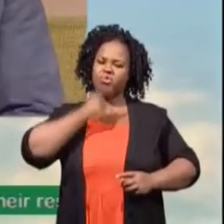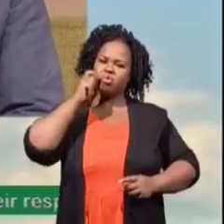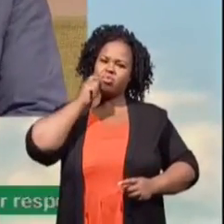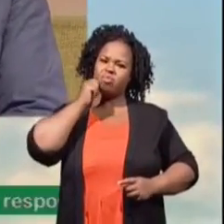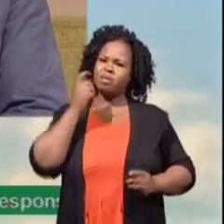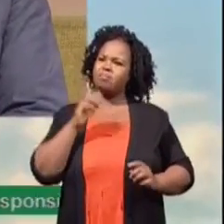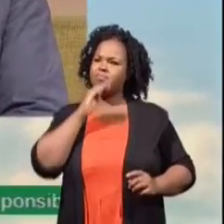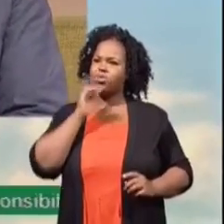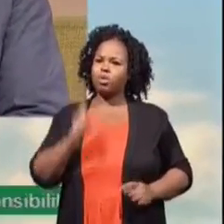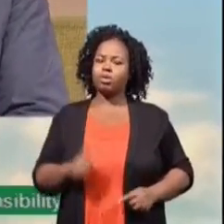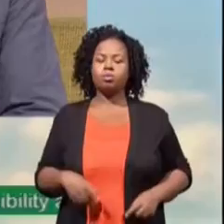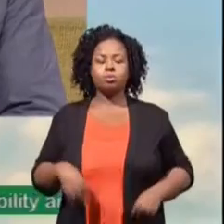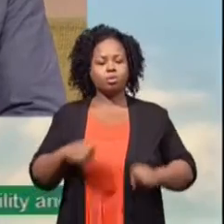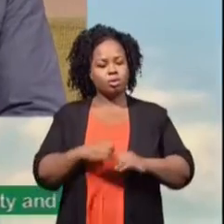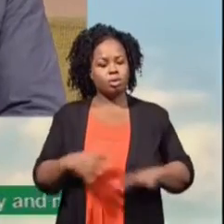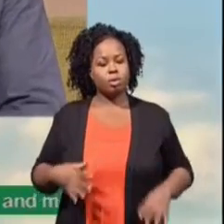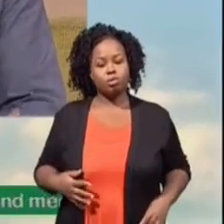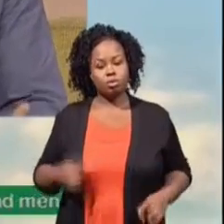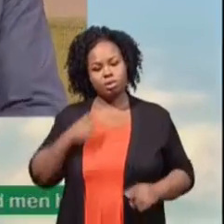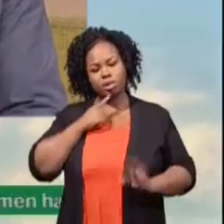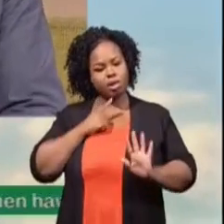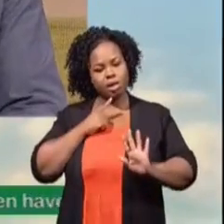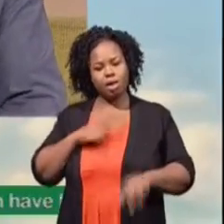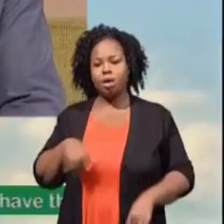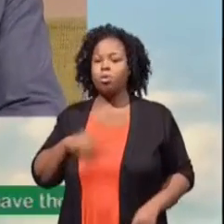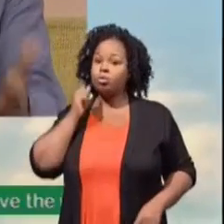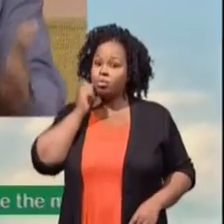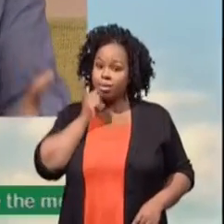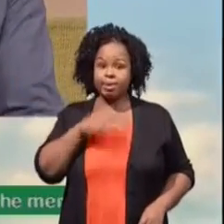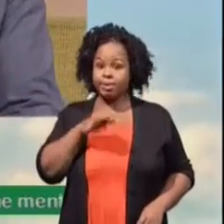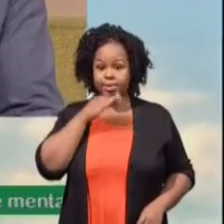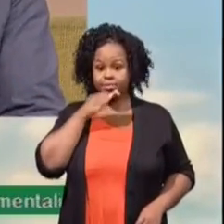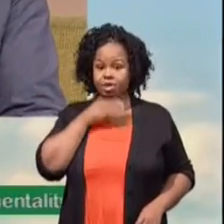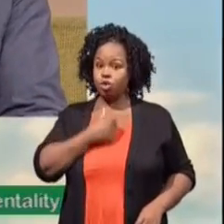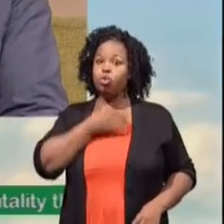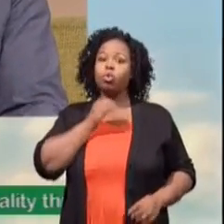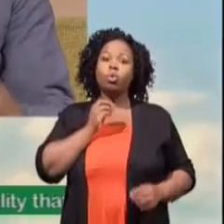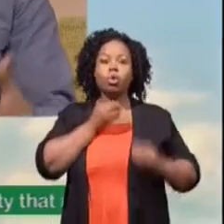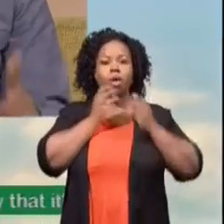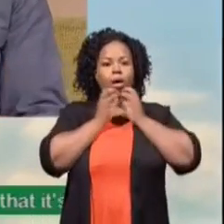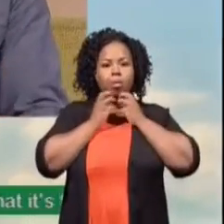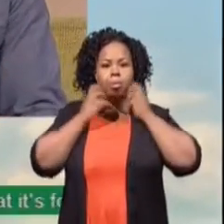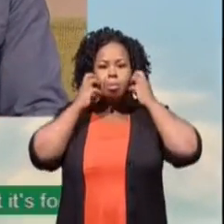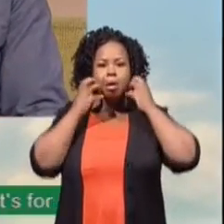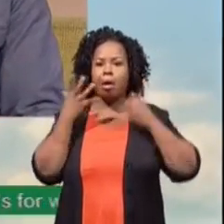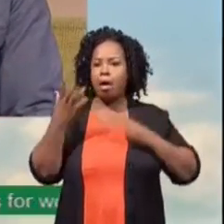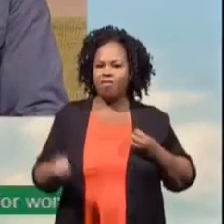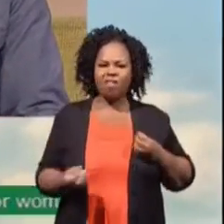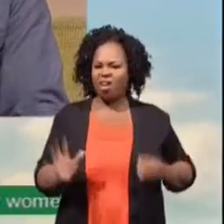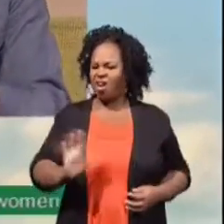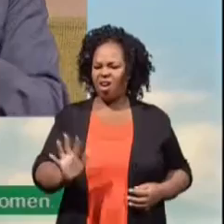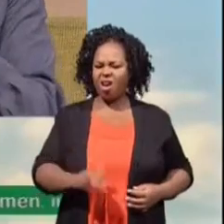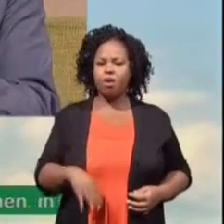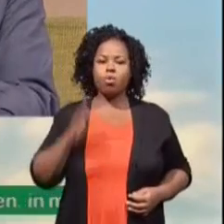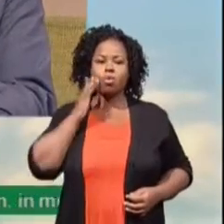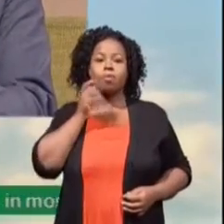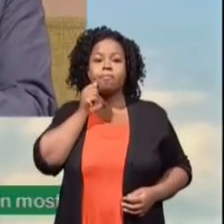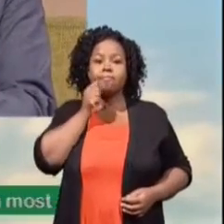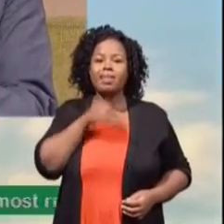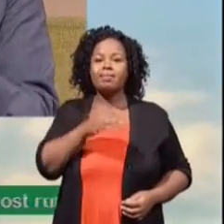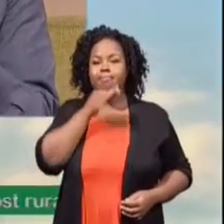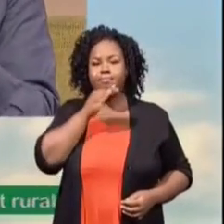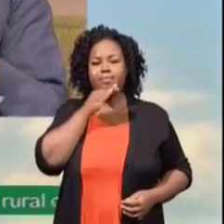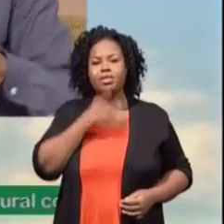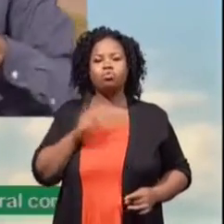yini so mele siqalele phansi manje ukuthi ebheka la outyam ubudoda akusuki ukuthi nentshebe ubudoda izinto